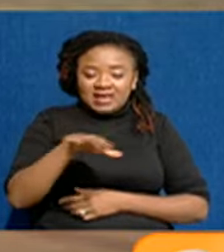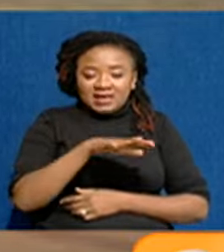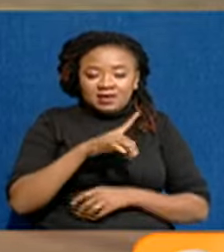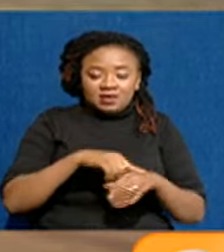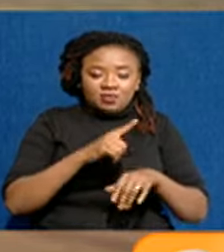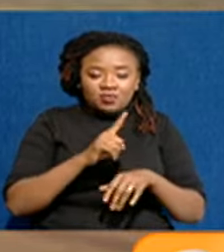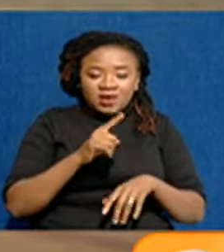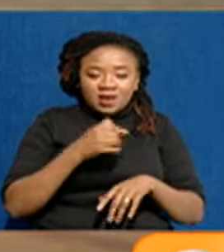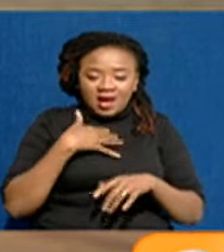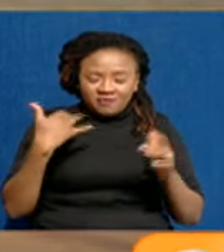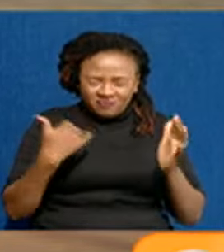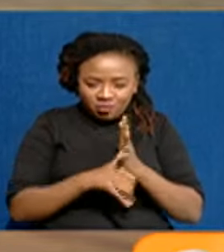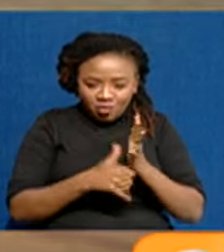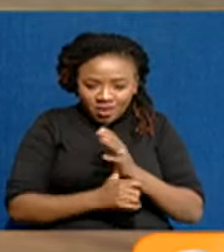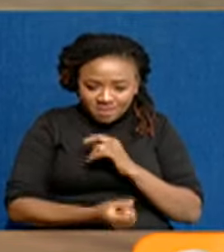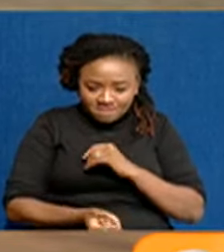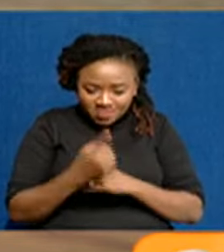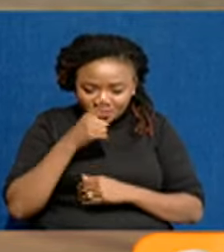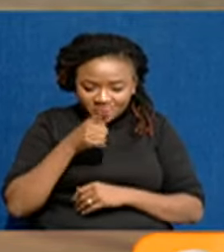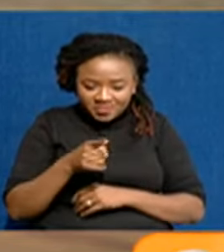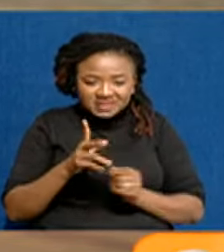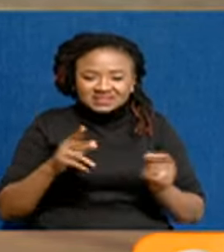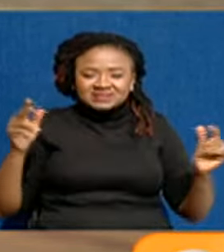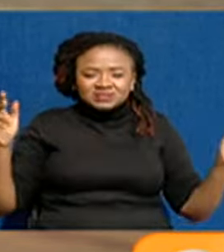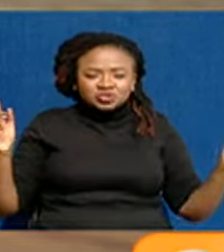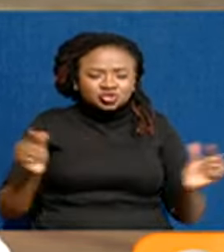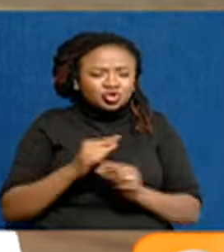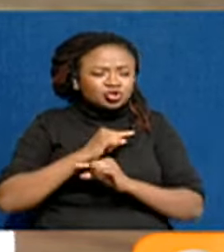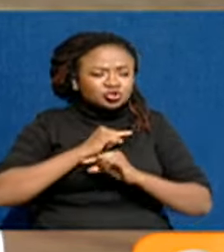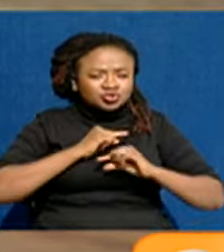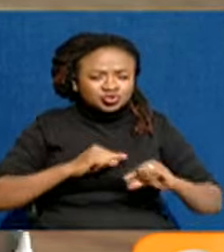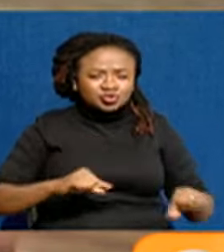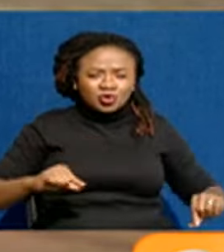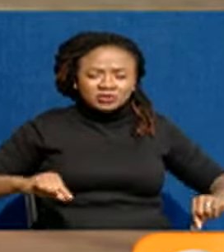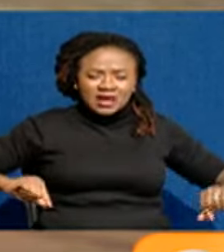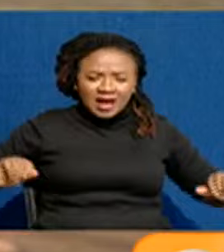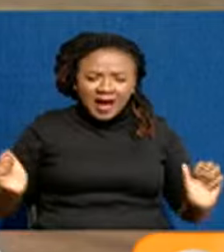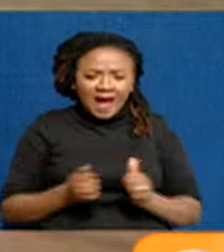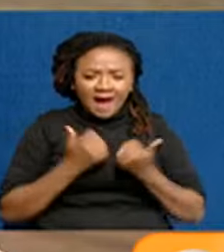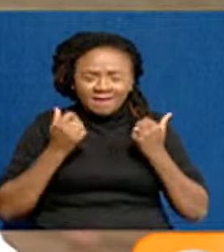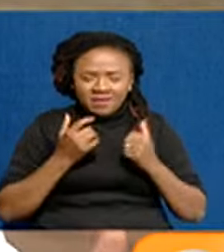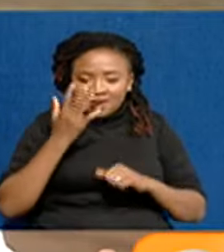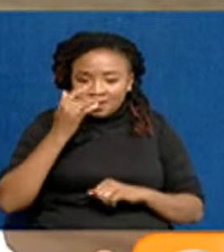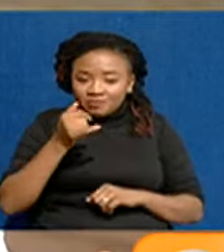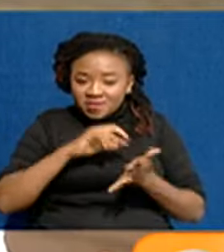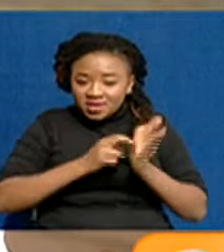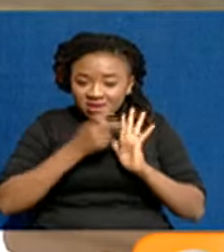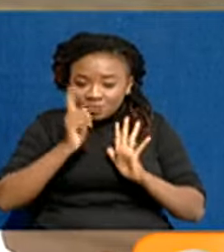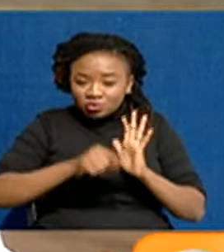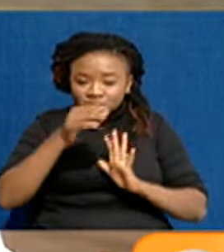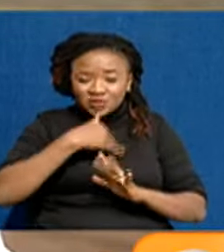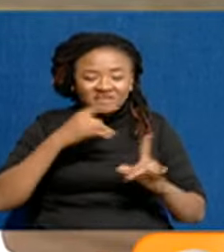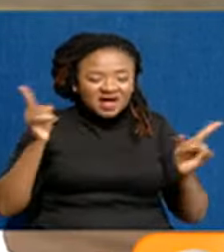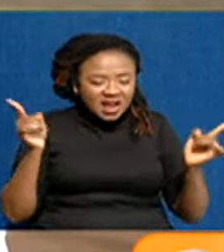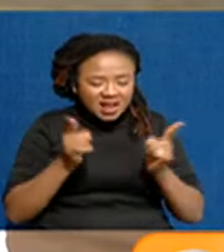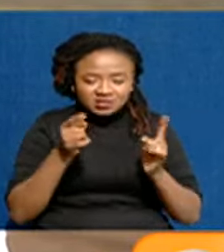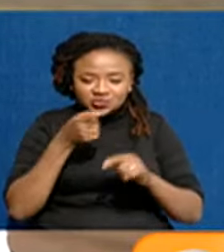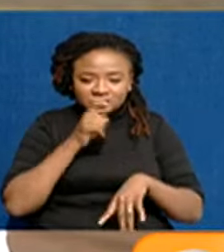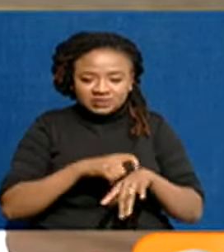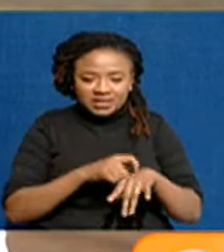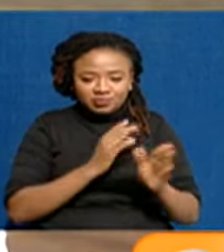a sudden onset. Sudden onset in the sense that when the alert is there, you have very little time to act. It doesn't give you room